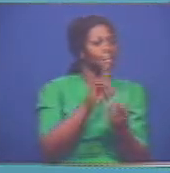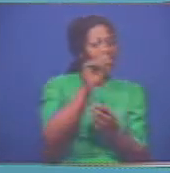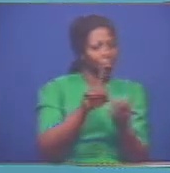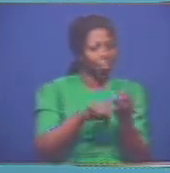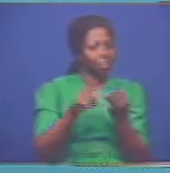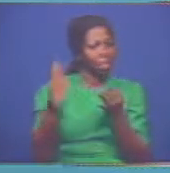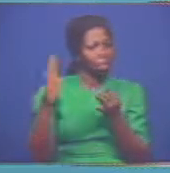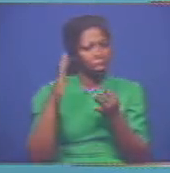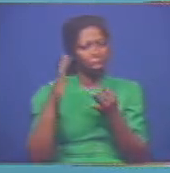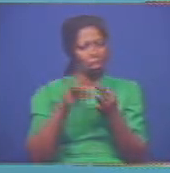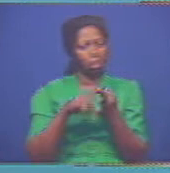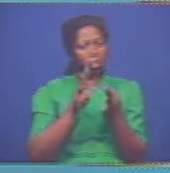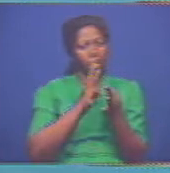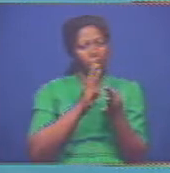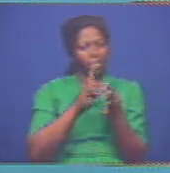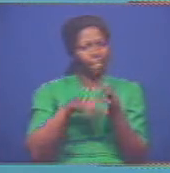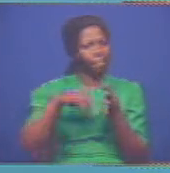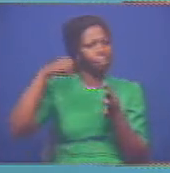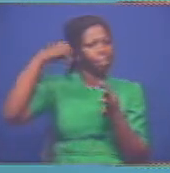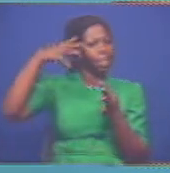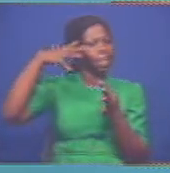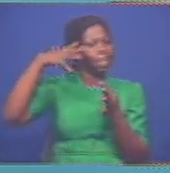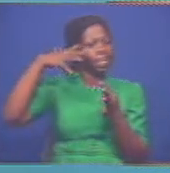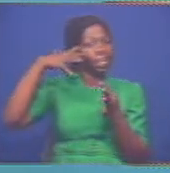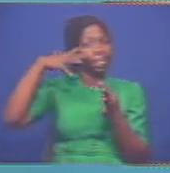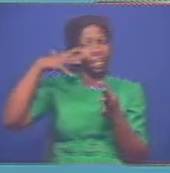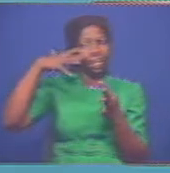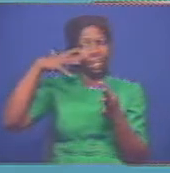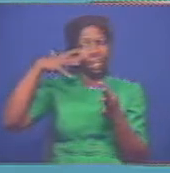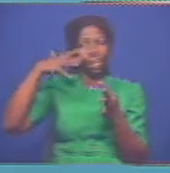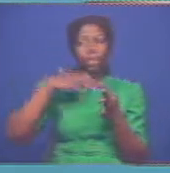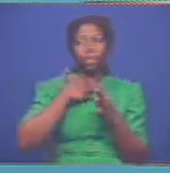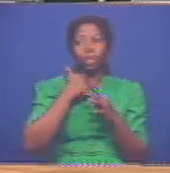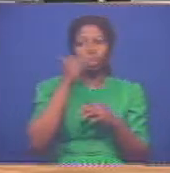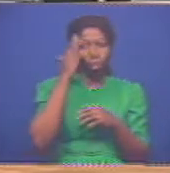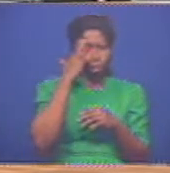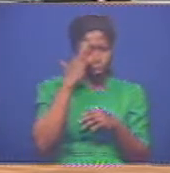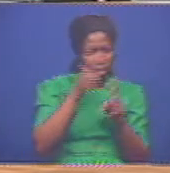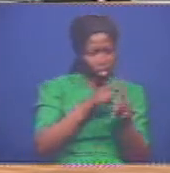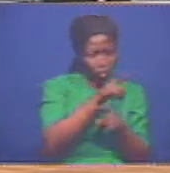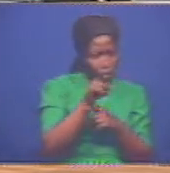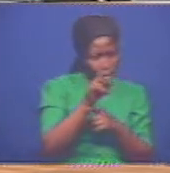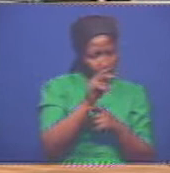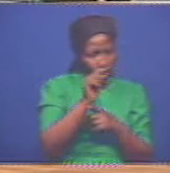security. There is water. There is power. I want to find out from you, Kamau.